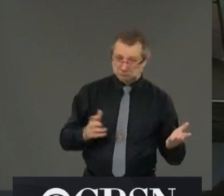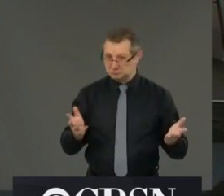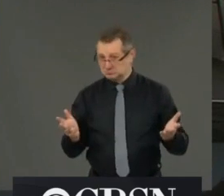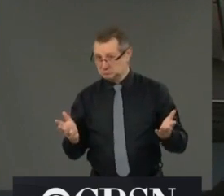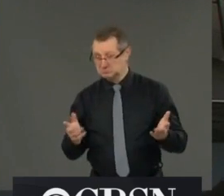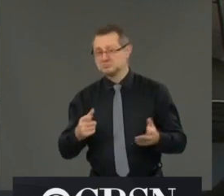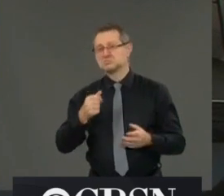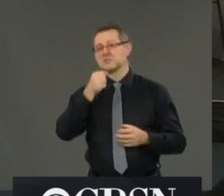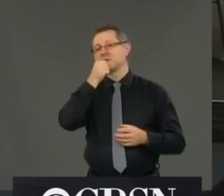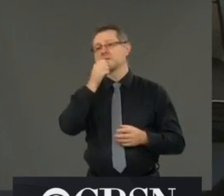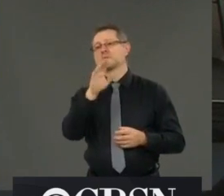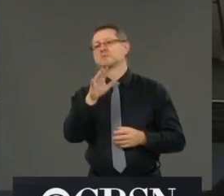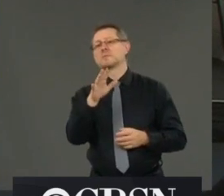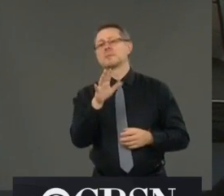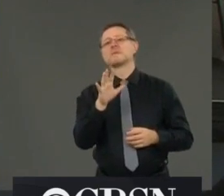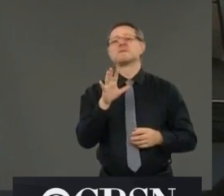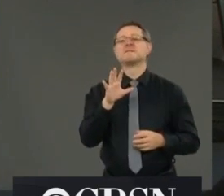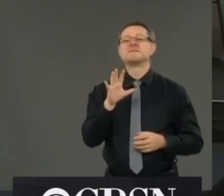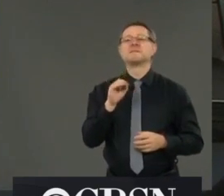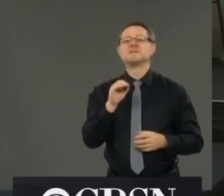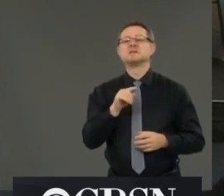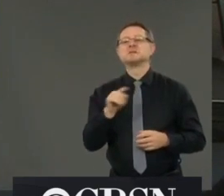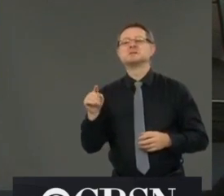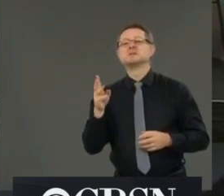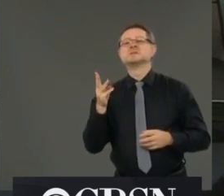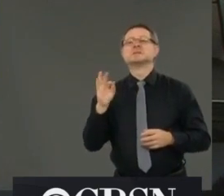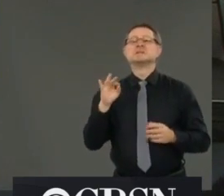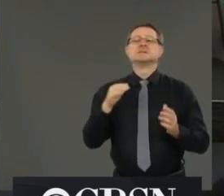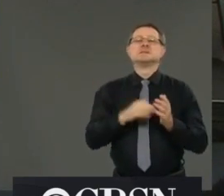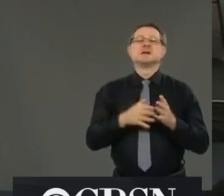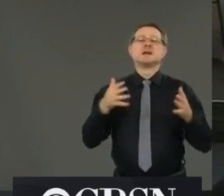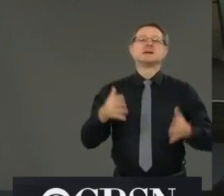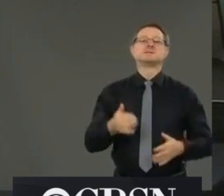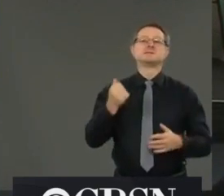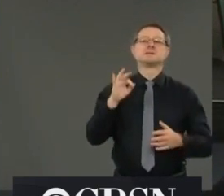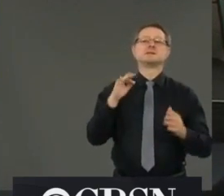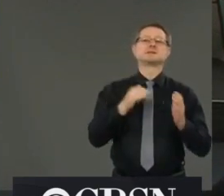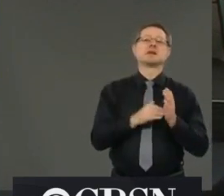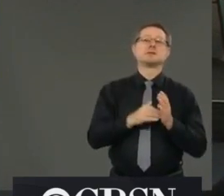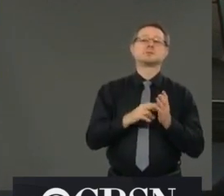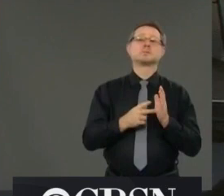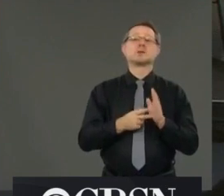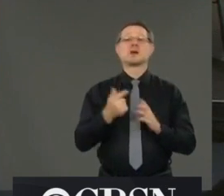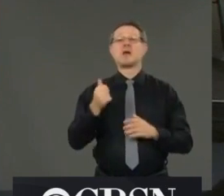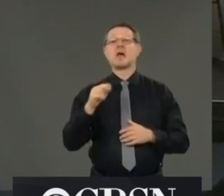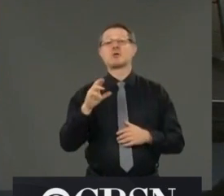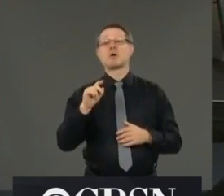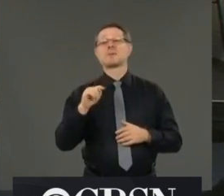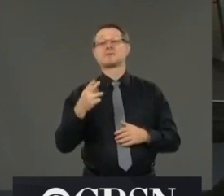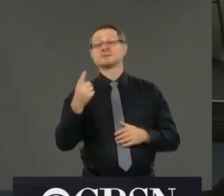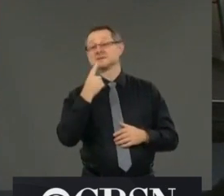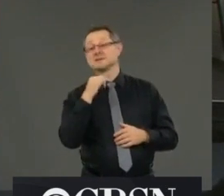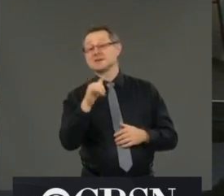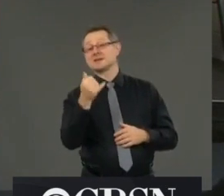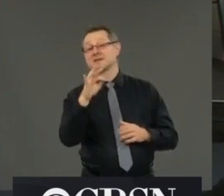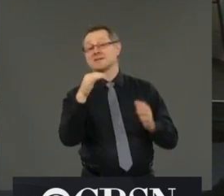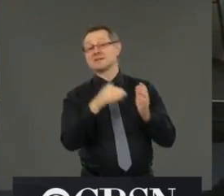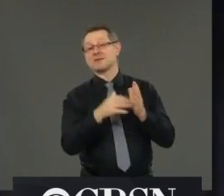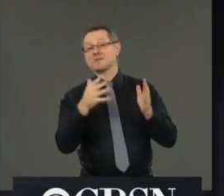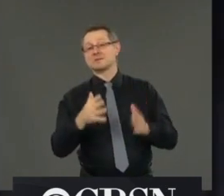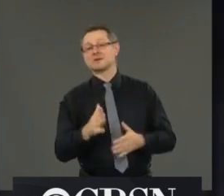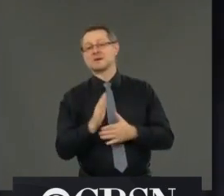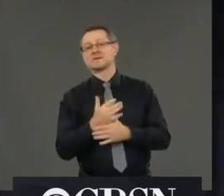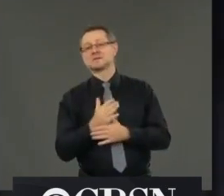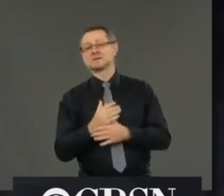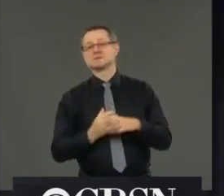it's 50 to 69, so the other 19, right? The other 19,000, you're seeing between 6 and 10 delays, 6 to 10-day average